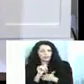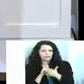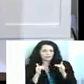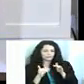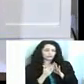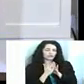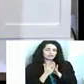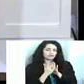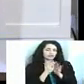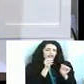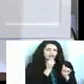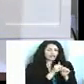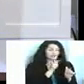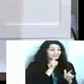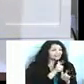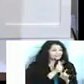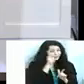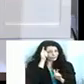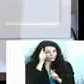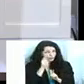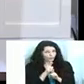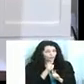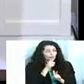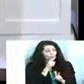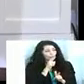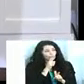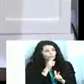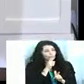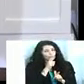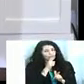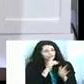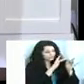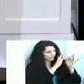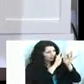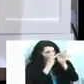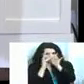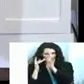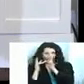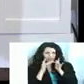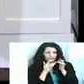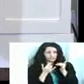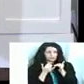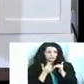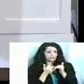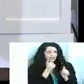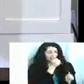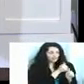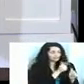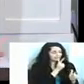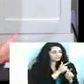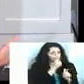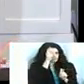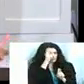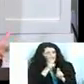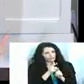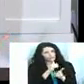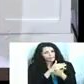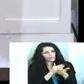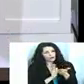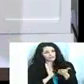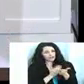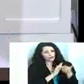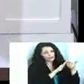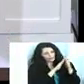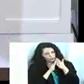present, every sister, every brother who is online this morning, every sister and brother who is a part of our